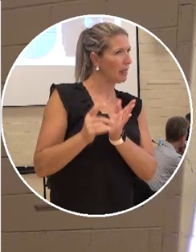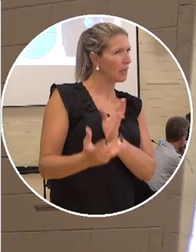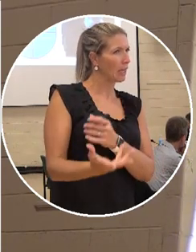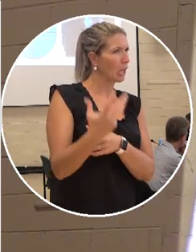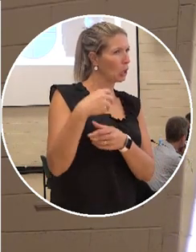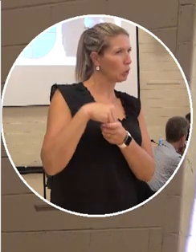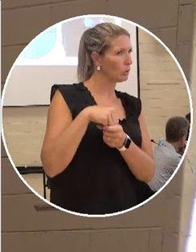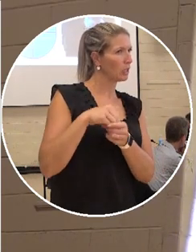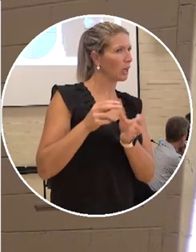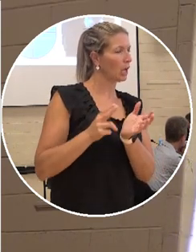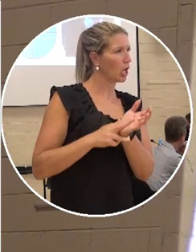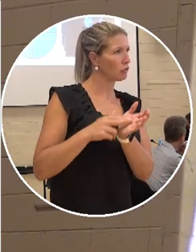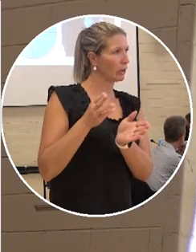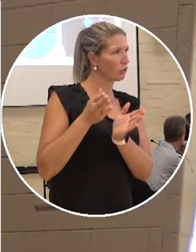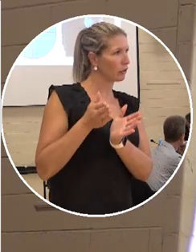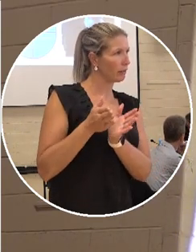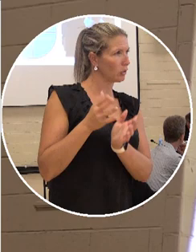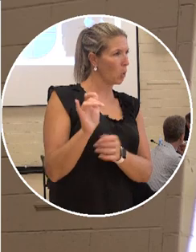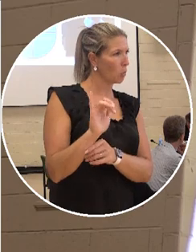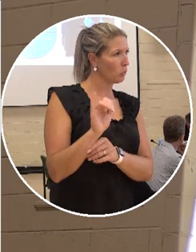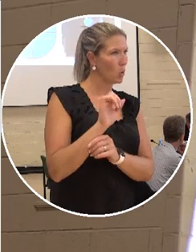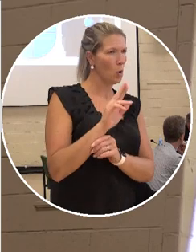service?